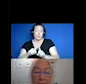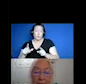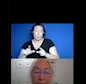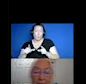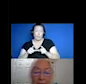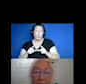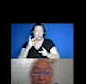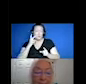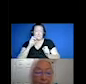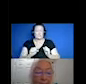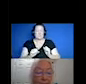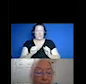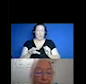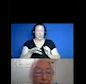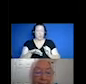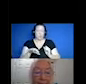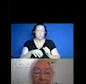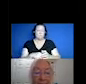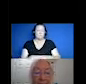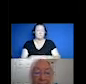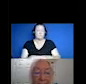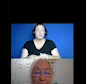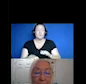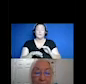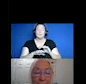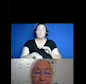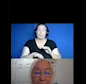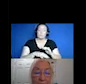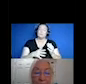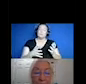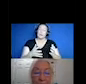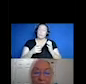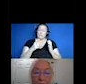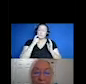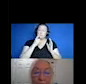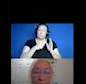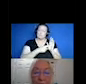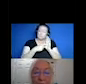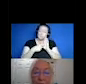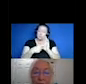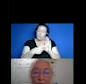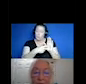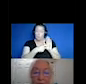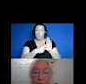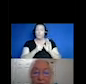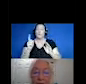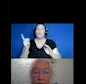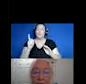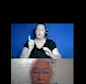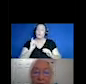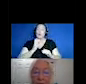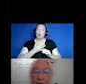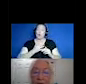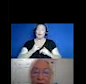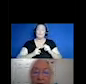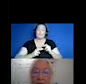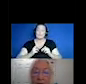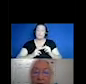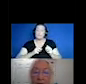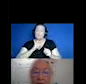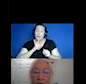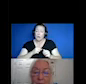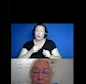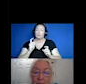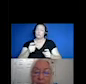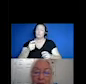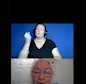state of the map. But I basically wanted to note to you where our facilities are at, so you have an idea